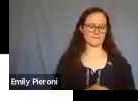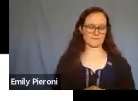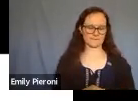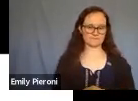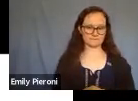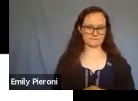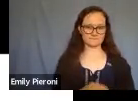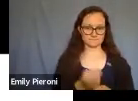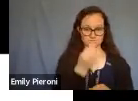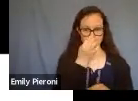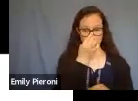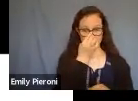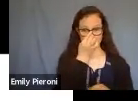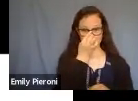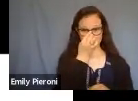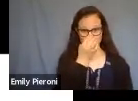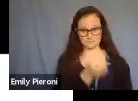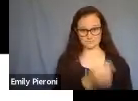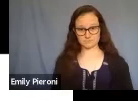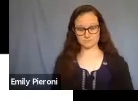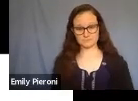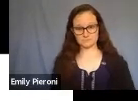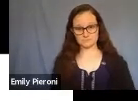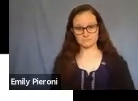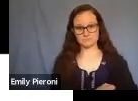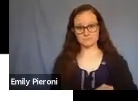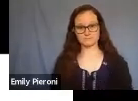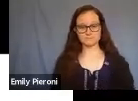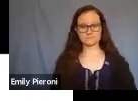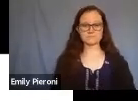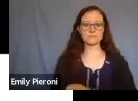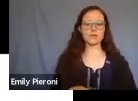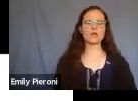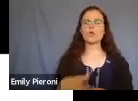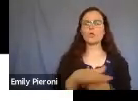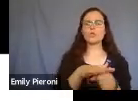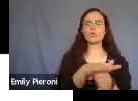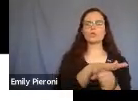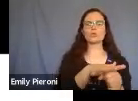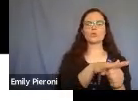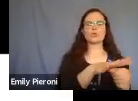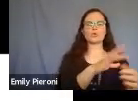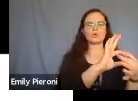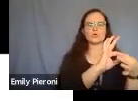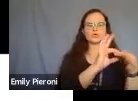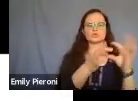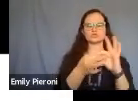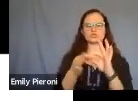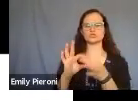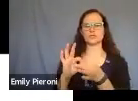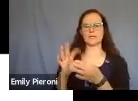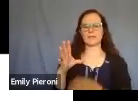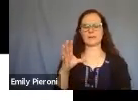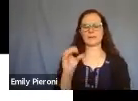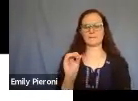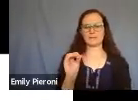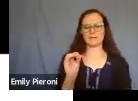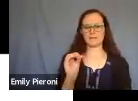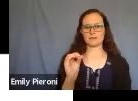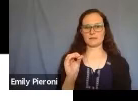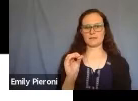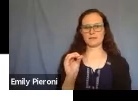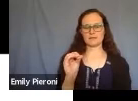And then the other local chain that local chain is a larger chain